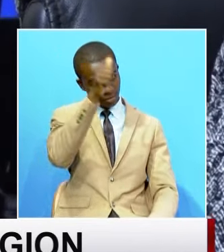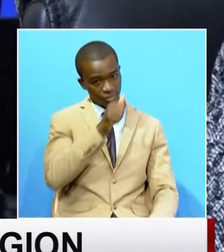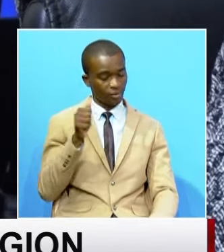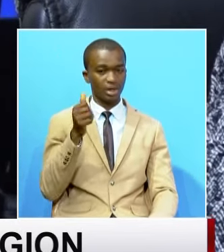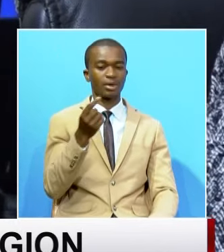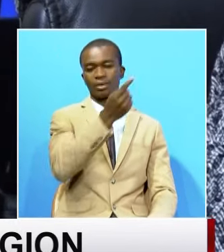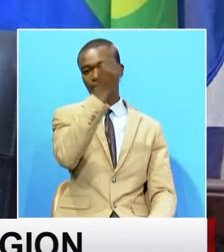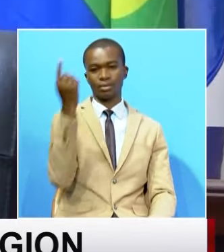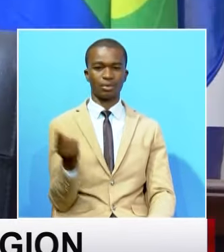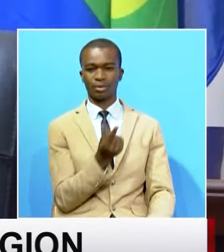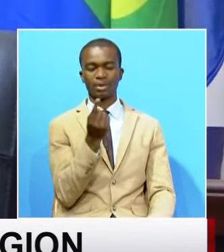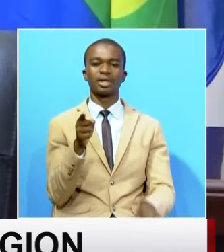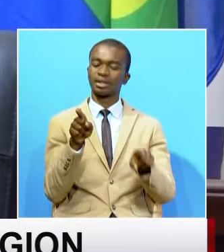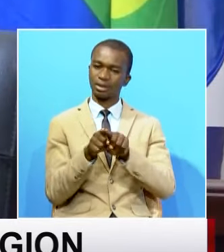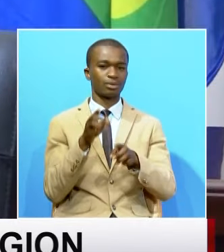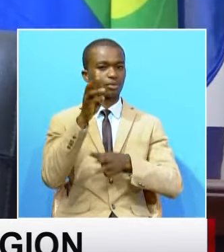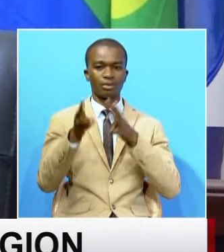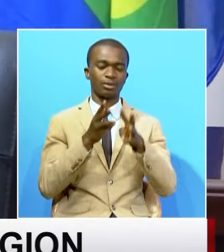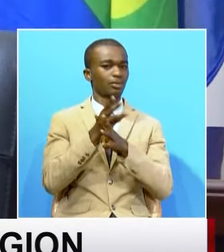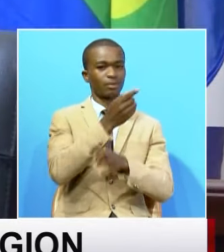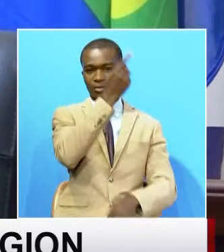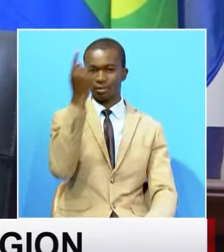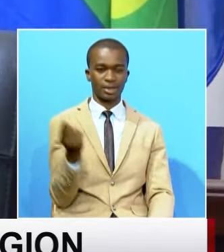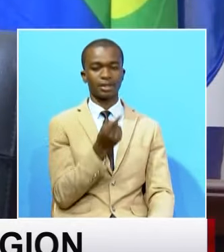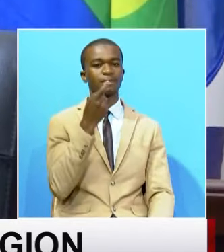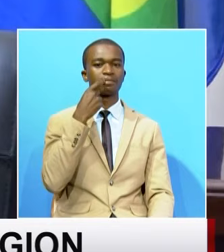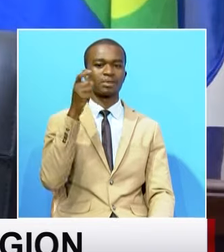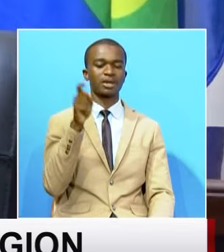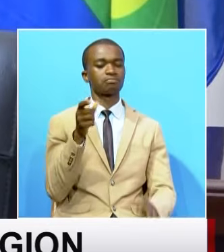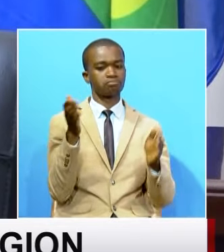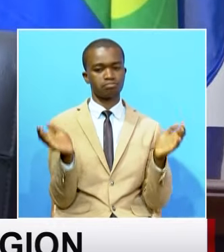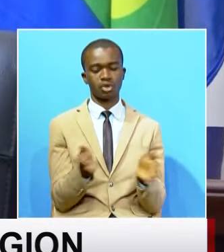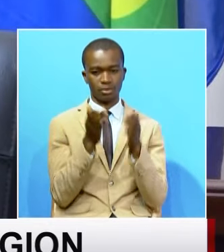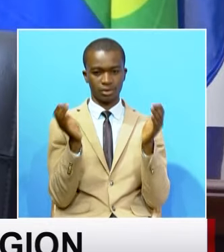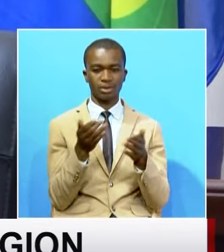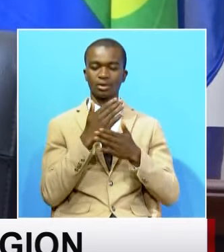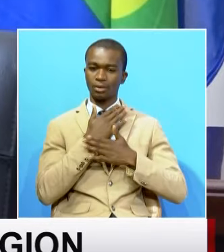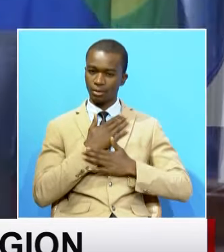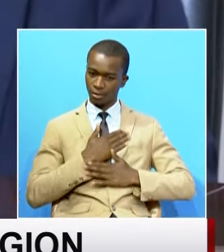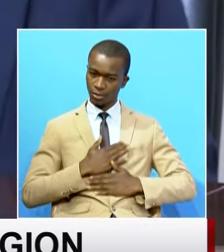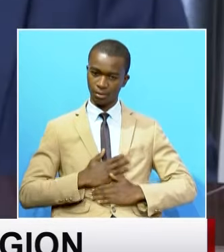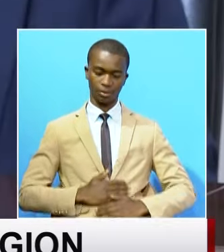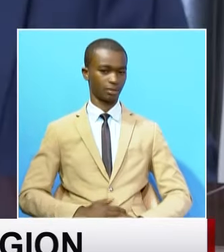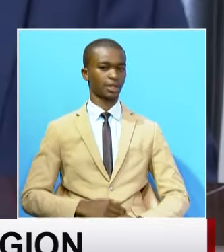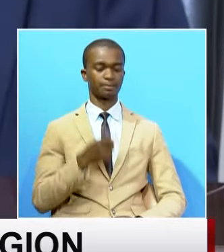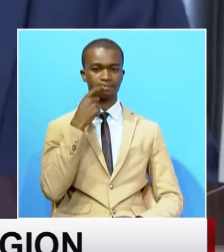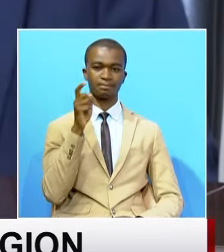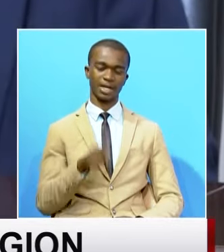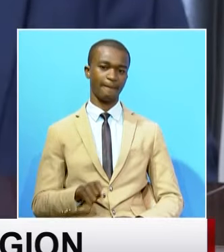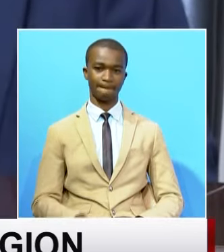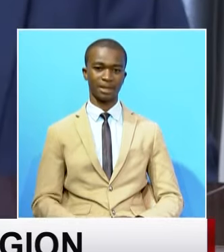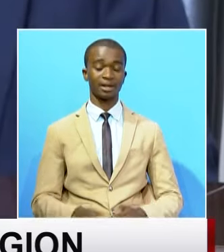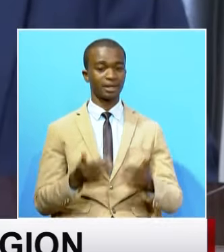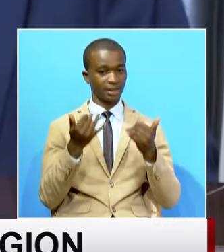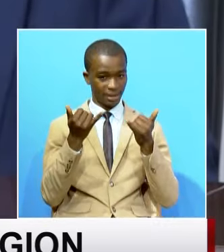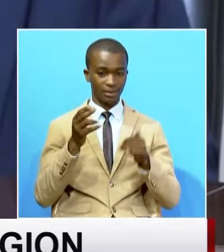global peace, security, and stability in that order. I must also indicate that it is important that we